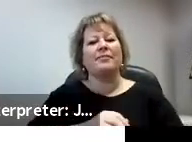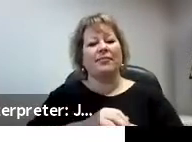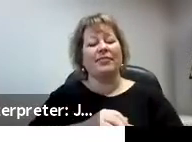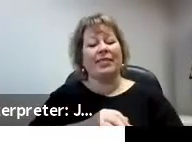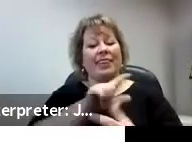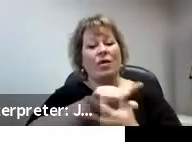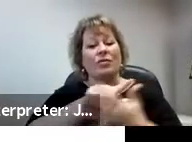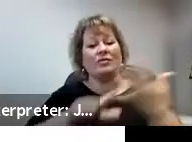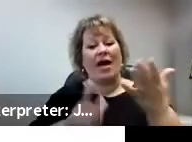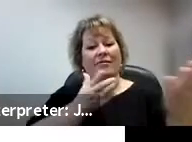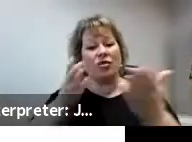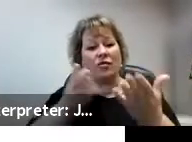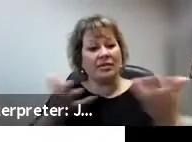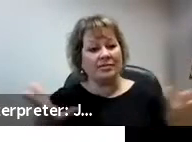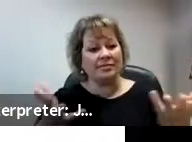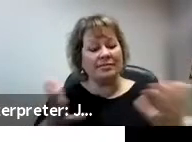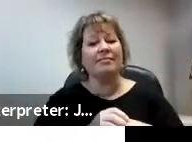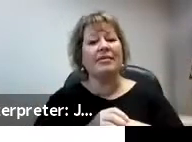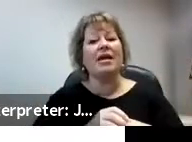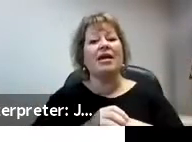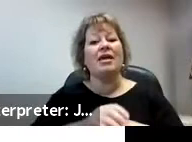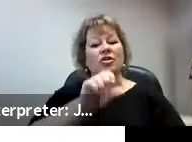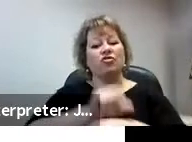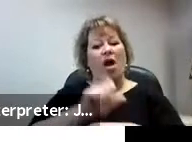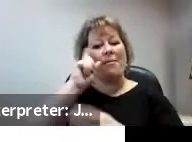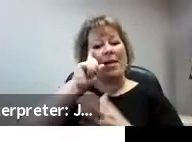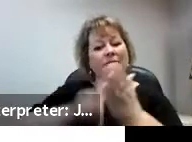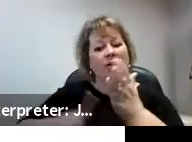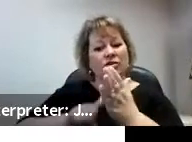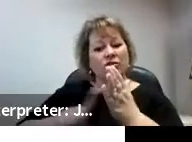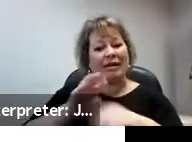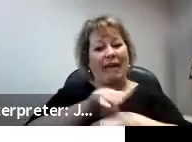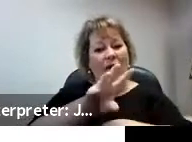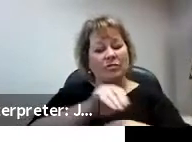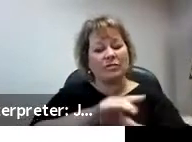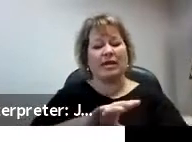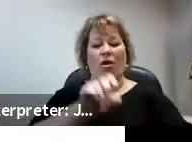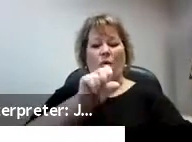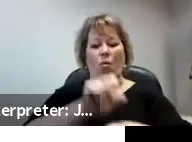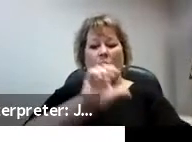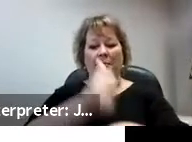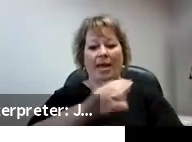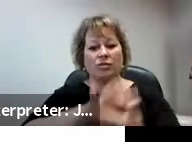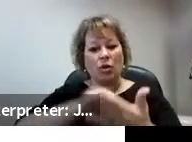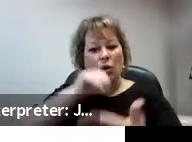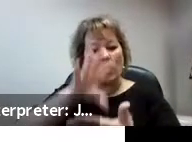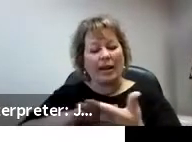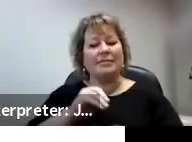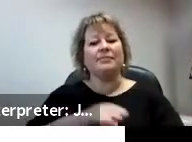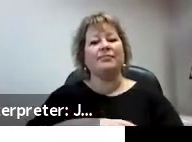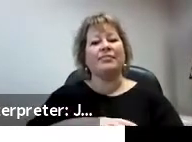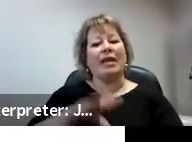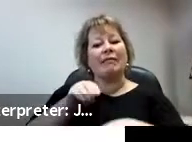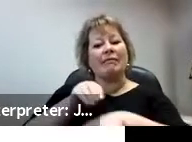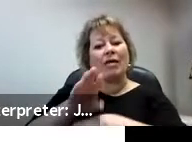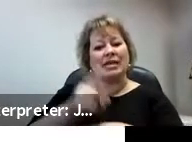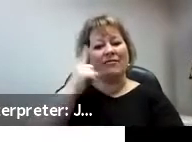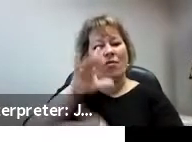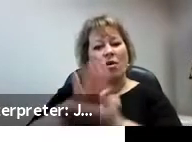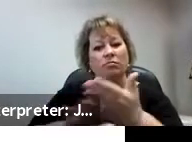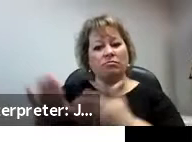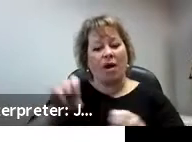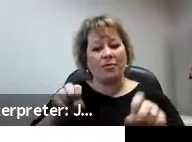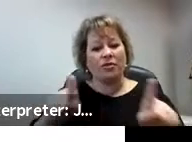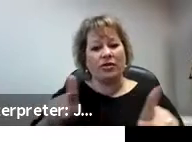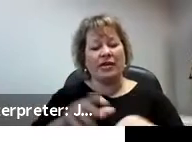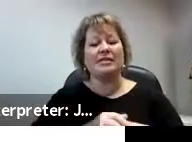are job exploration counseling, work-based learning, counseling on post-secondary opportunities,